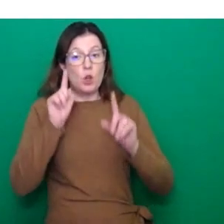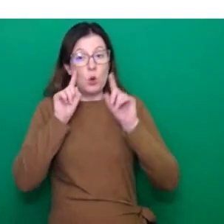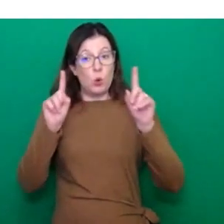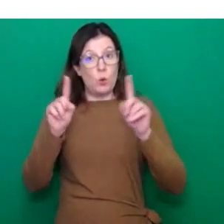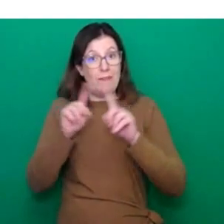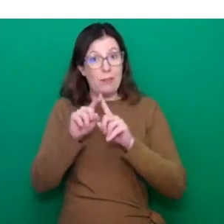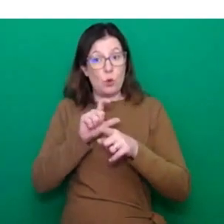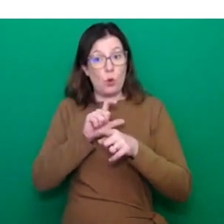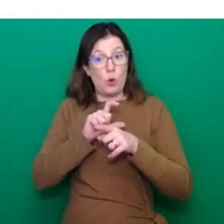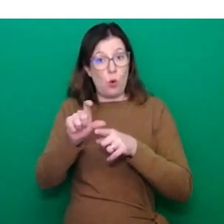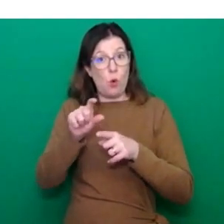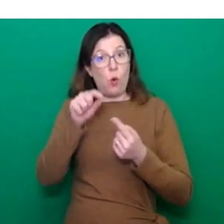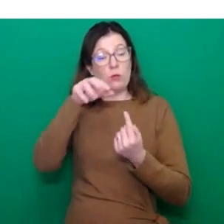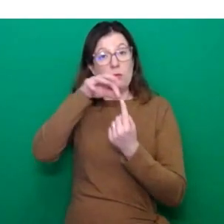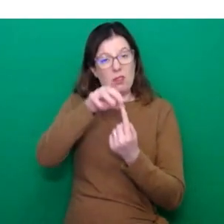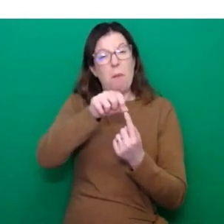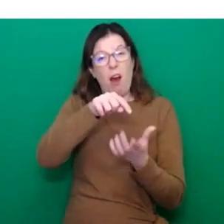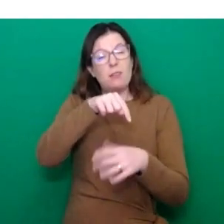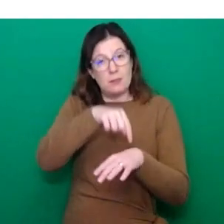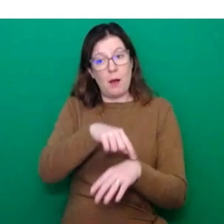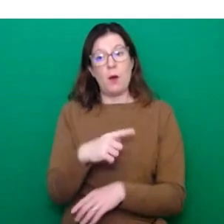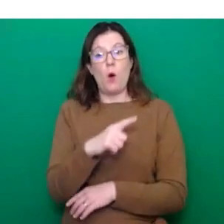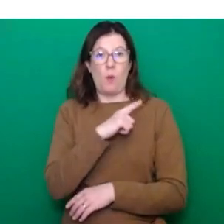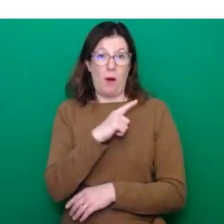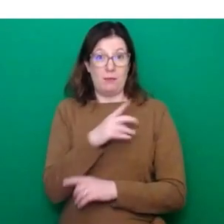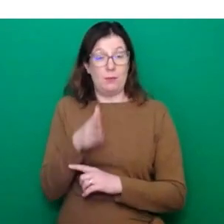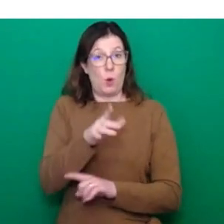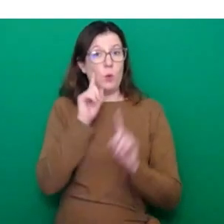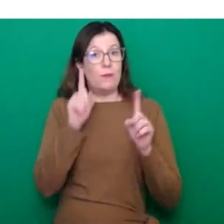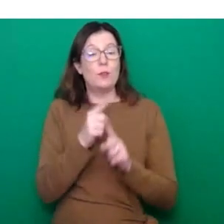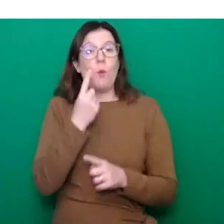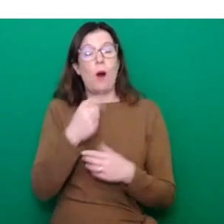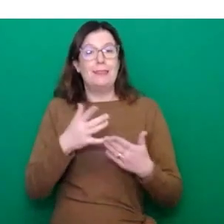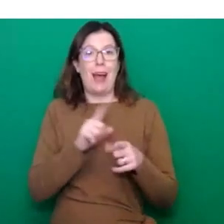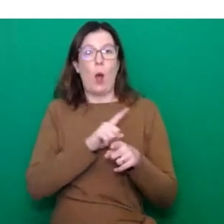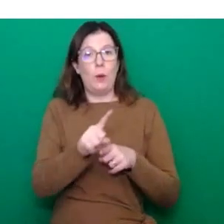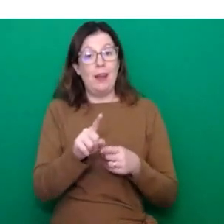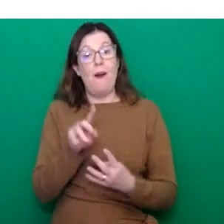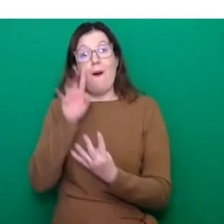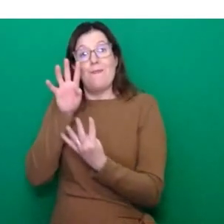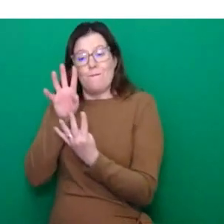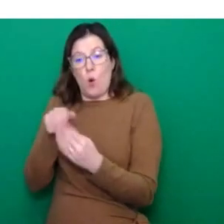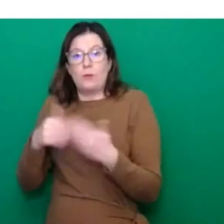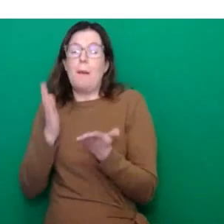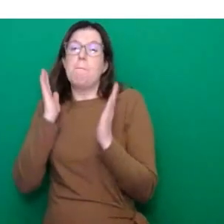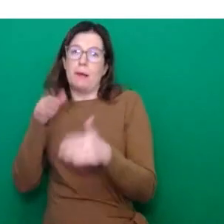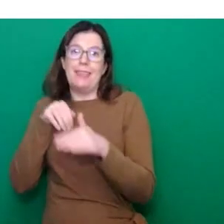course is classed as part-time. You only go 1 day a week, but the other 4 days you have to be in service doing your